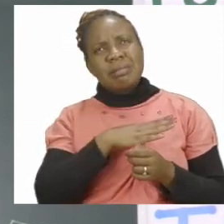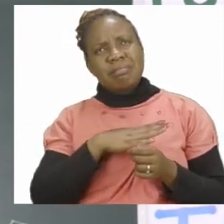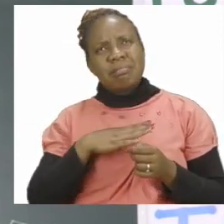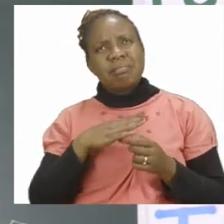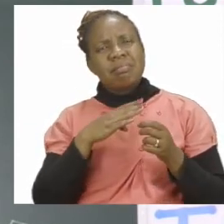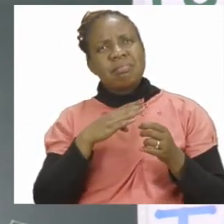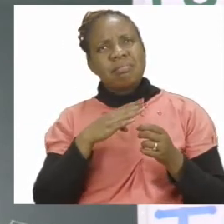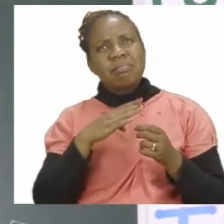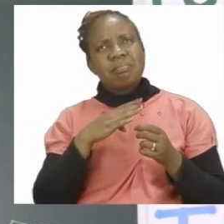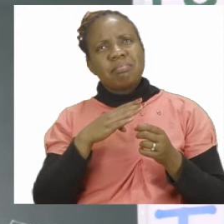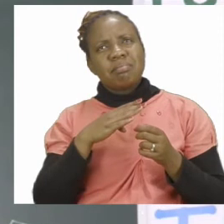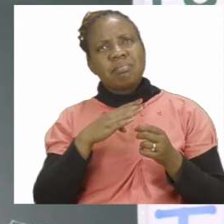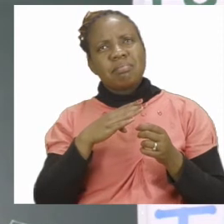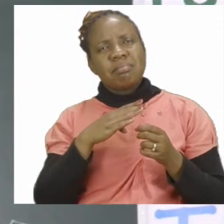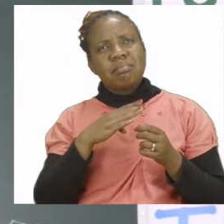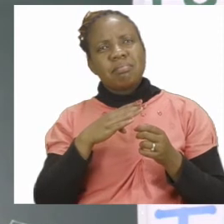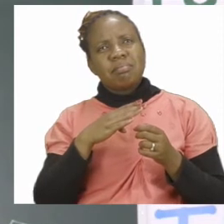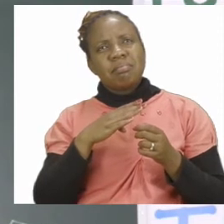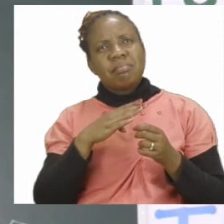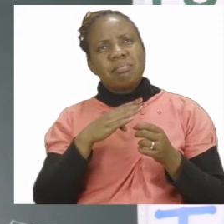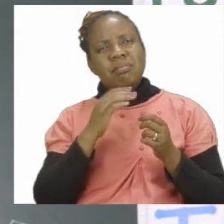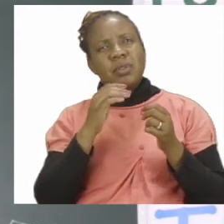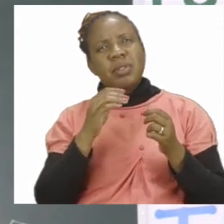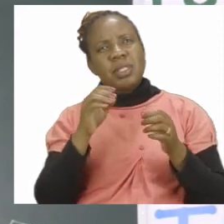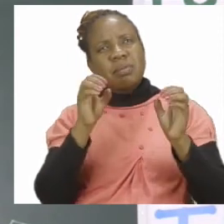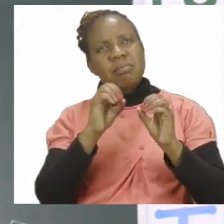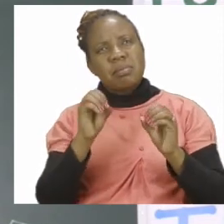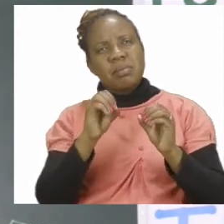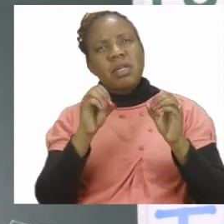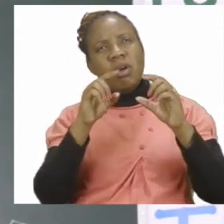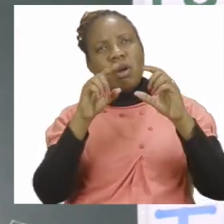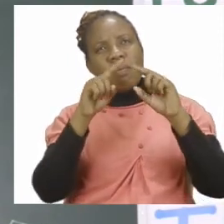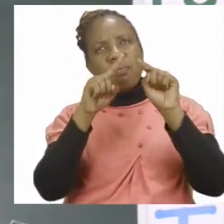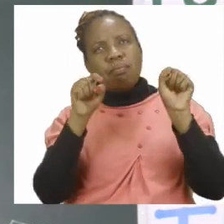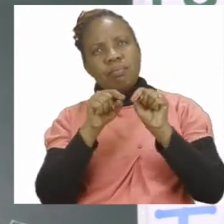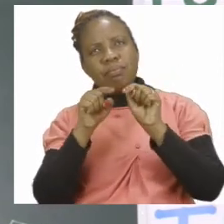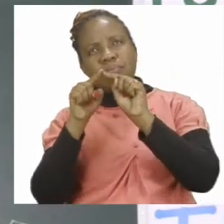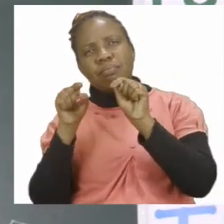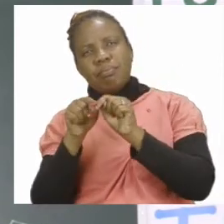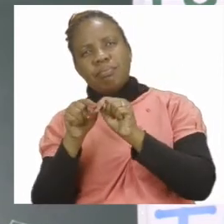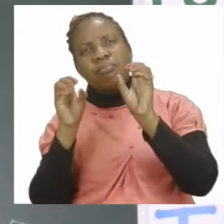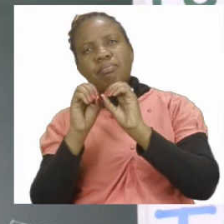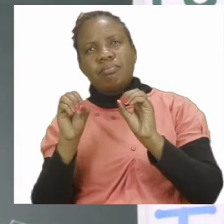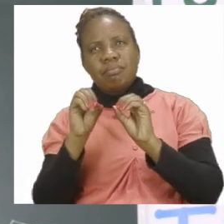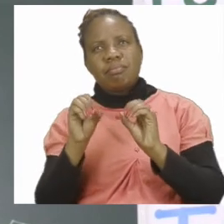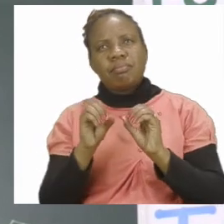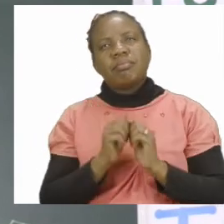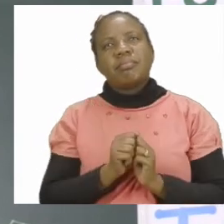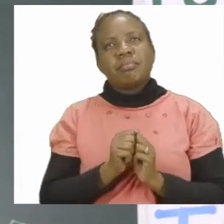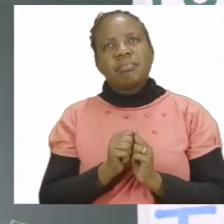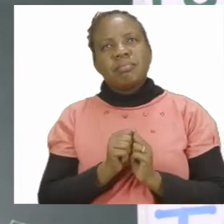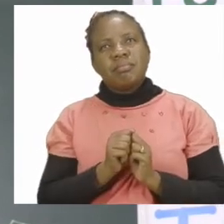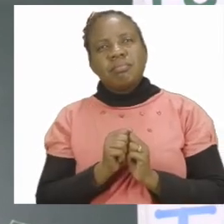it in or draw it in. Remember, draw it in any of the open spaces.